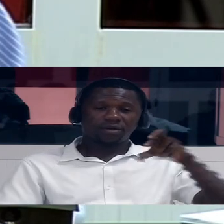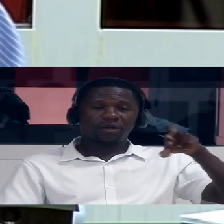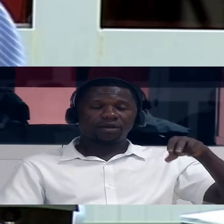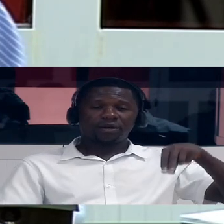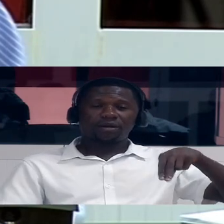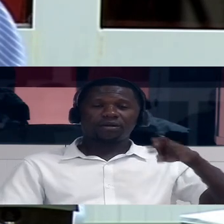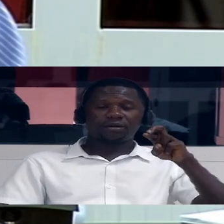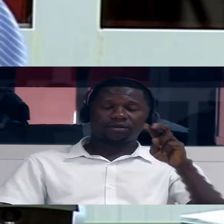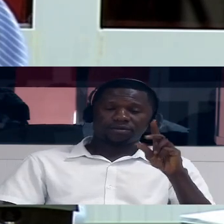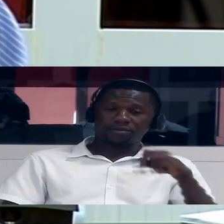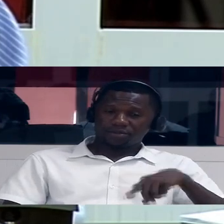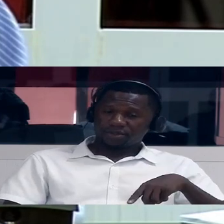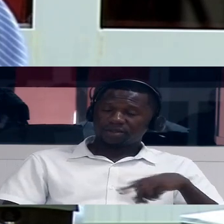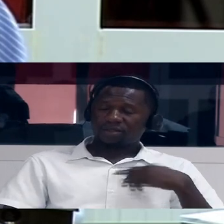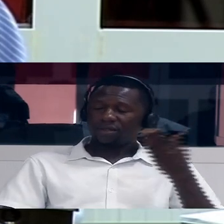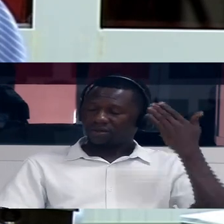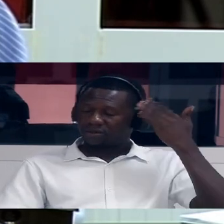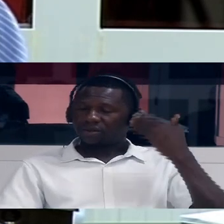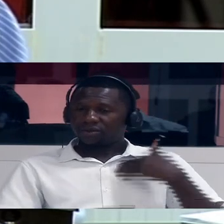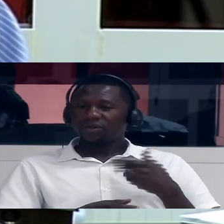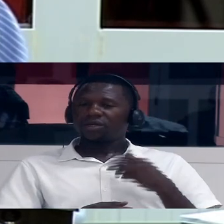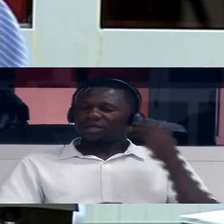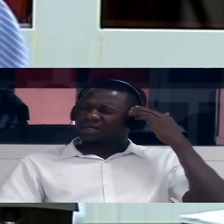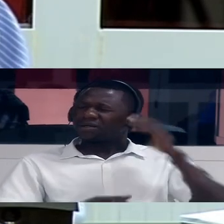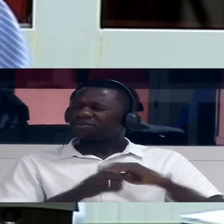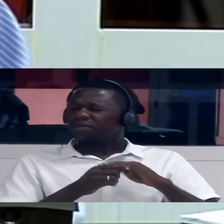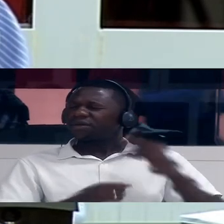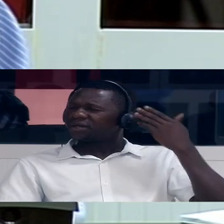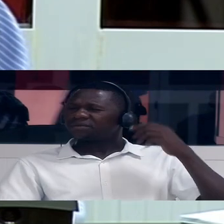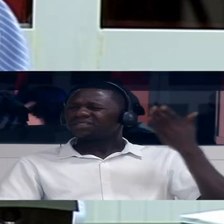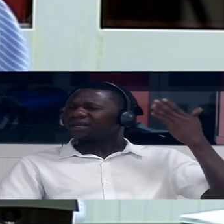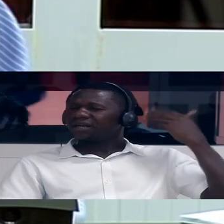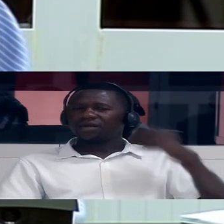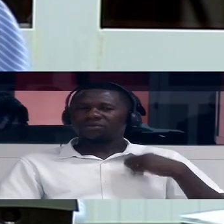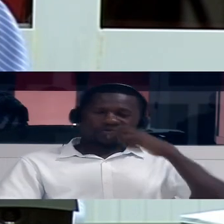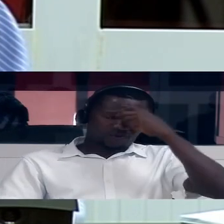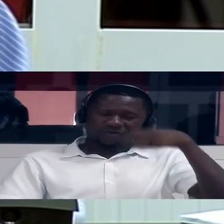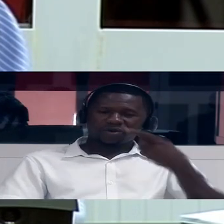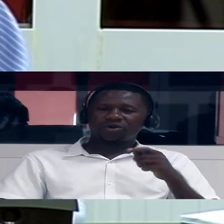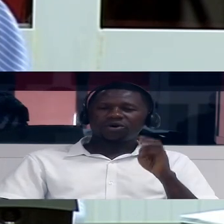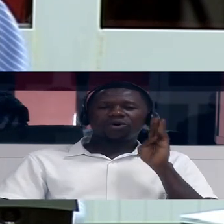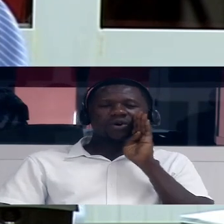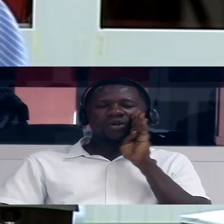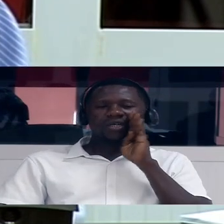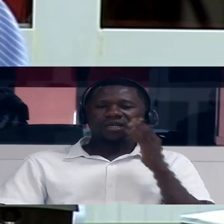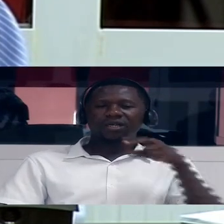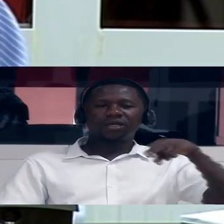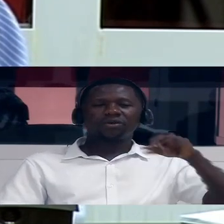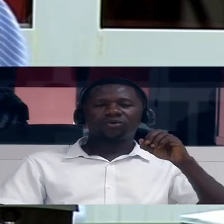because he too I knew when he used to work for Novotel. And I remember he used to have issues. I think he was